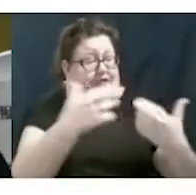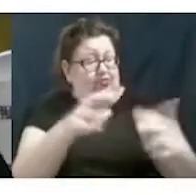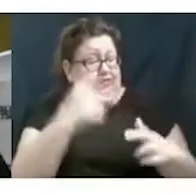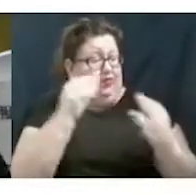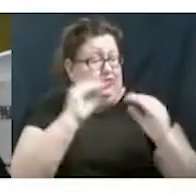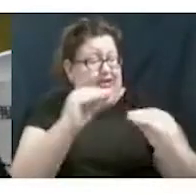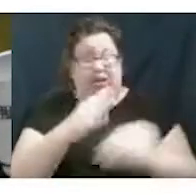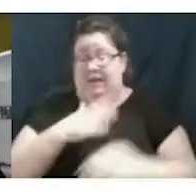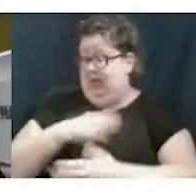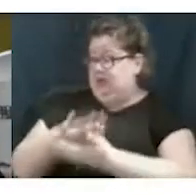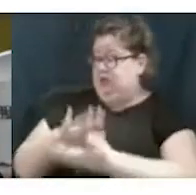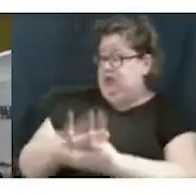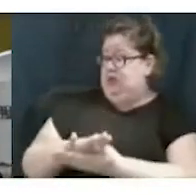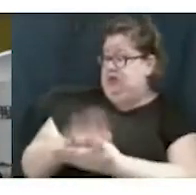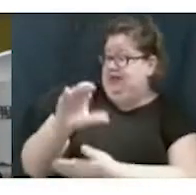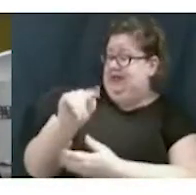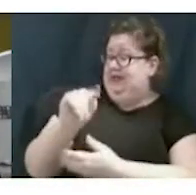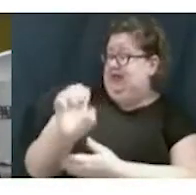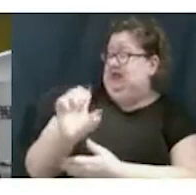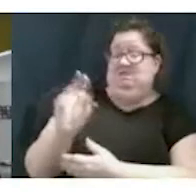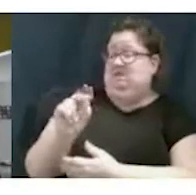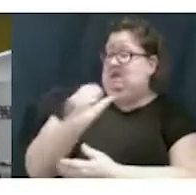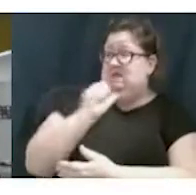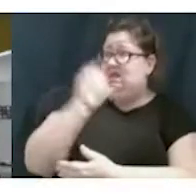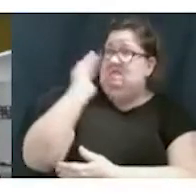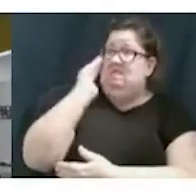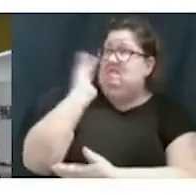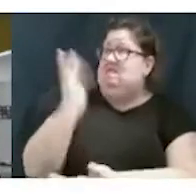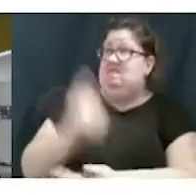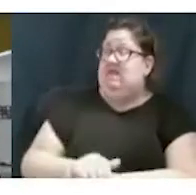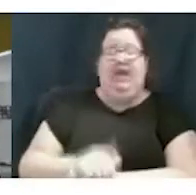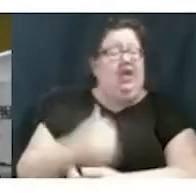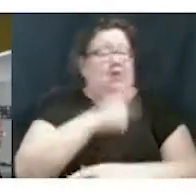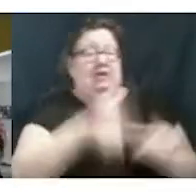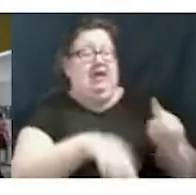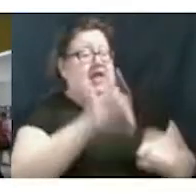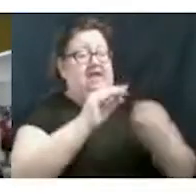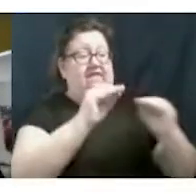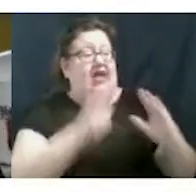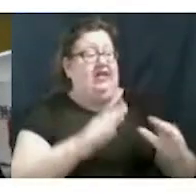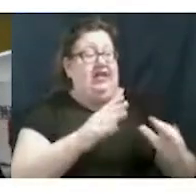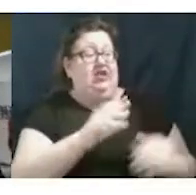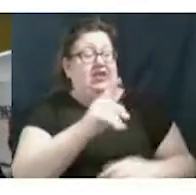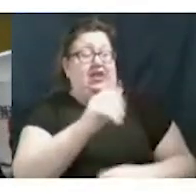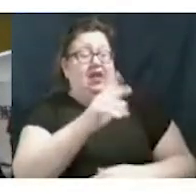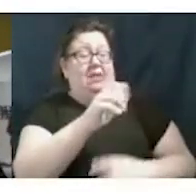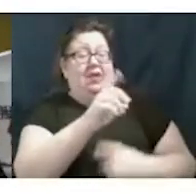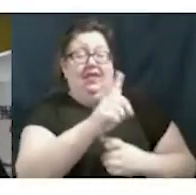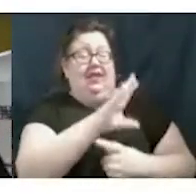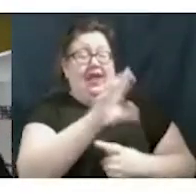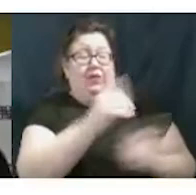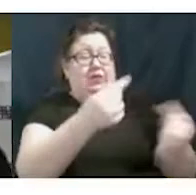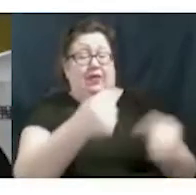At my school in CTE, not that I'm aware of. Yeah, we can't find teachers in Cumberland County to come in. Well, We got